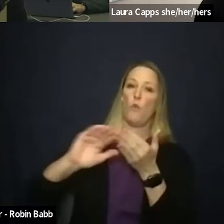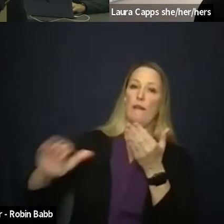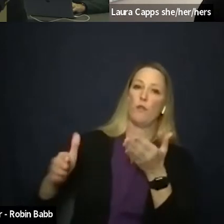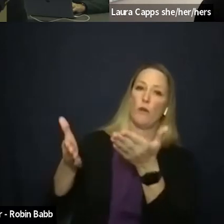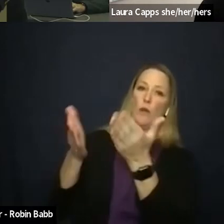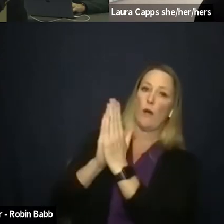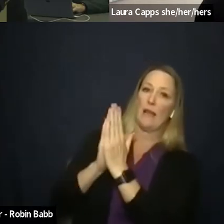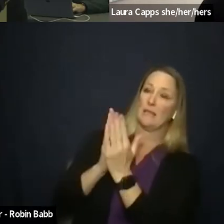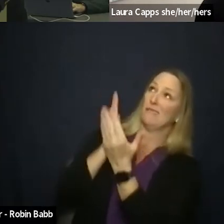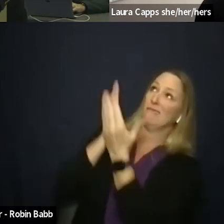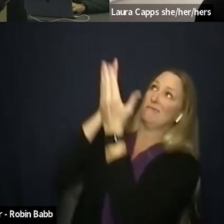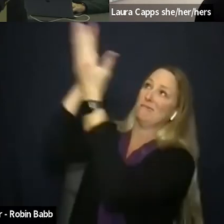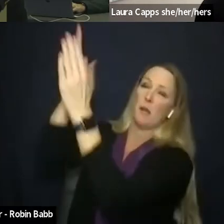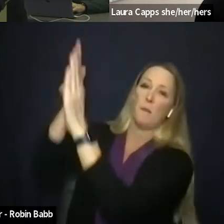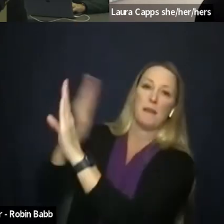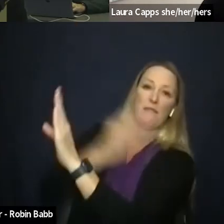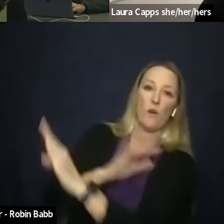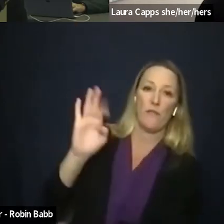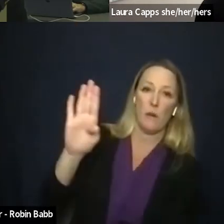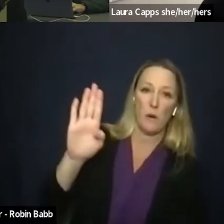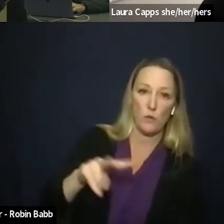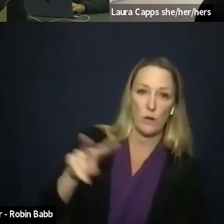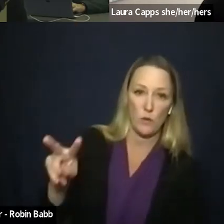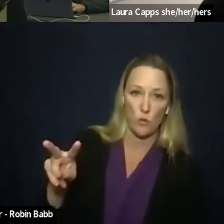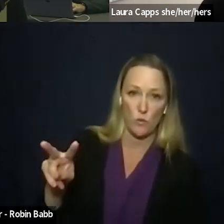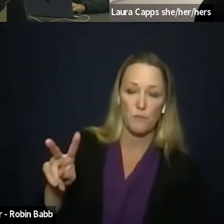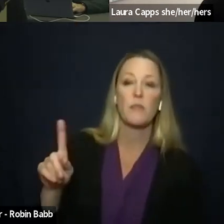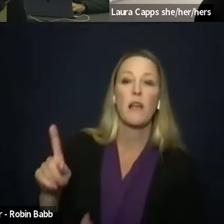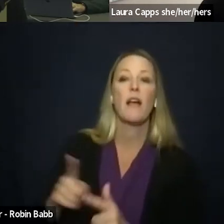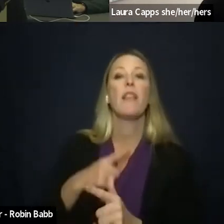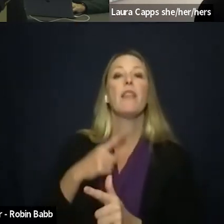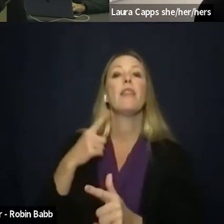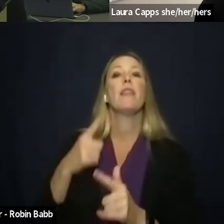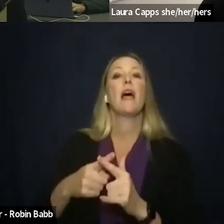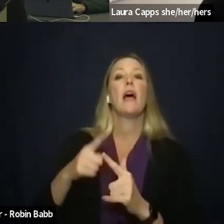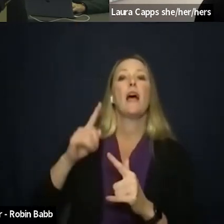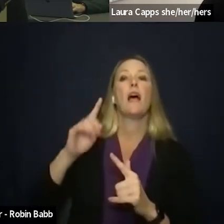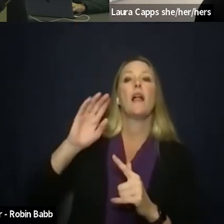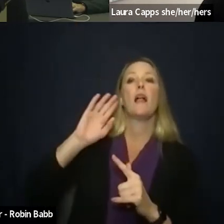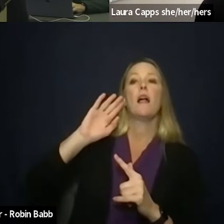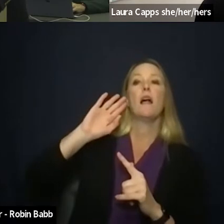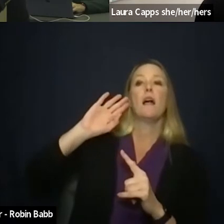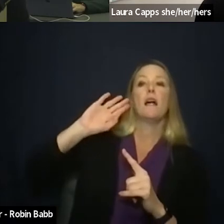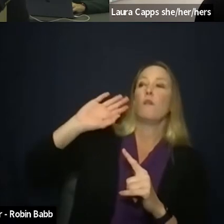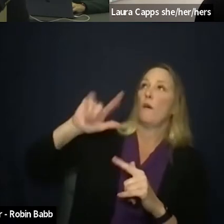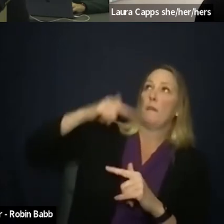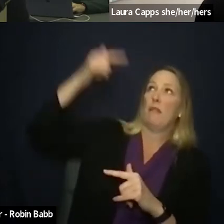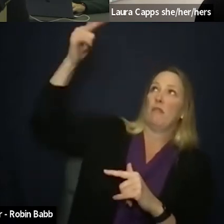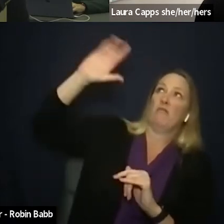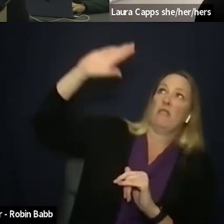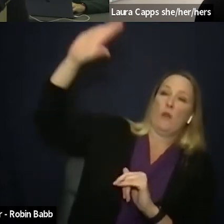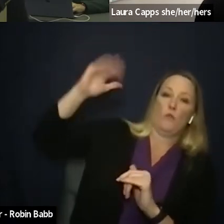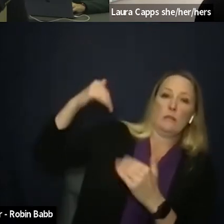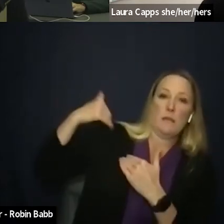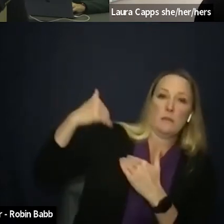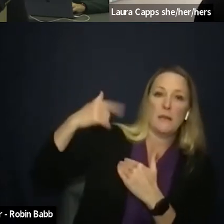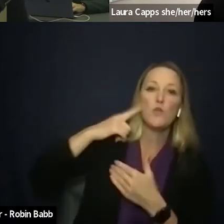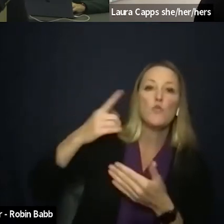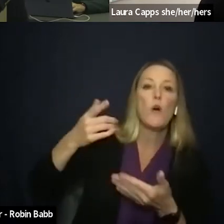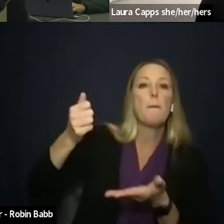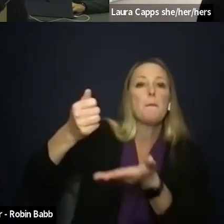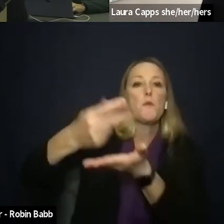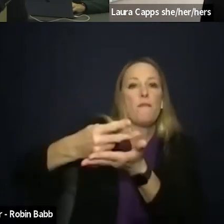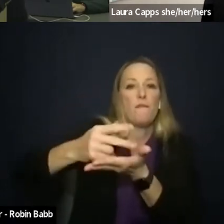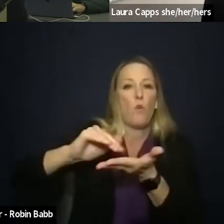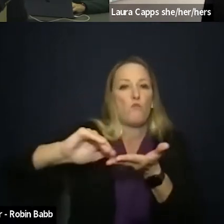22 and then it would go on the state board of education to approve a waiver request